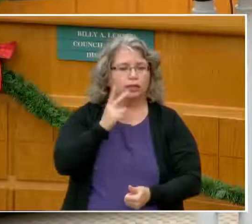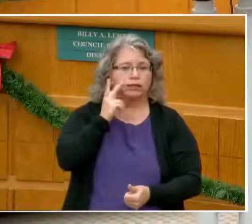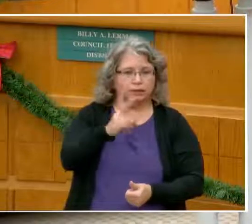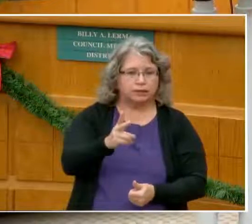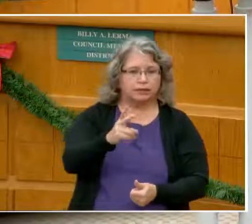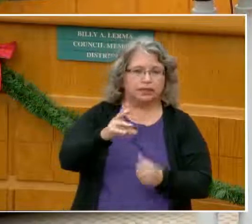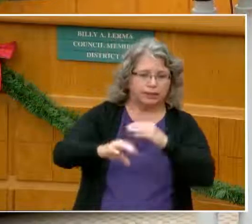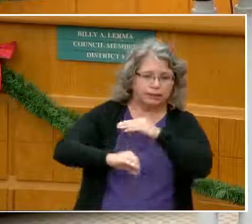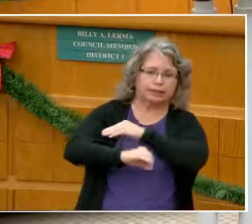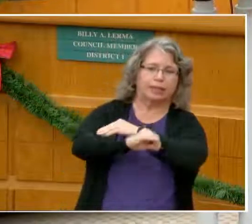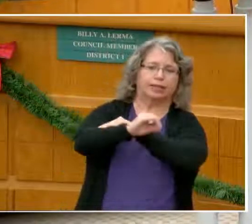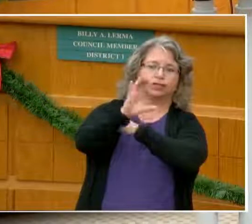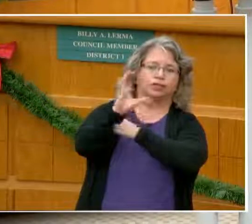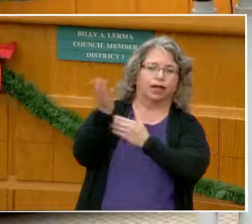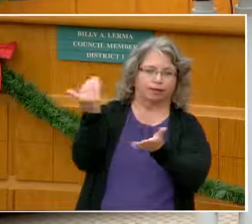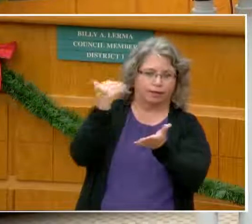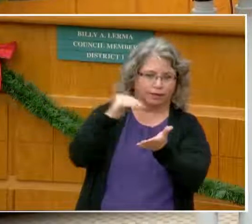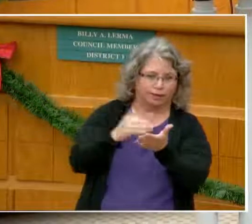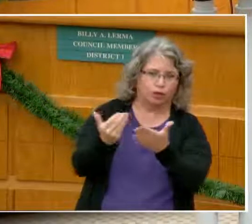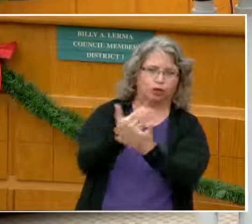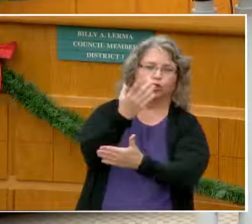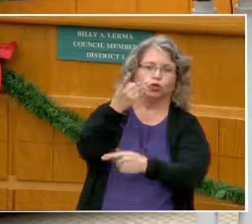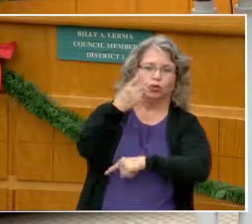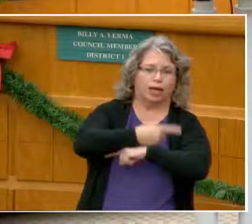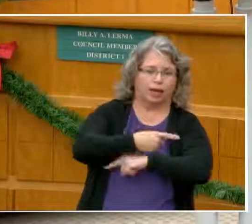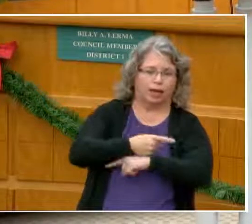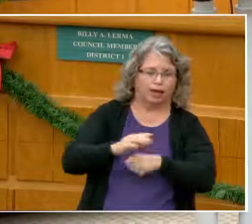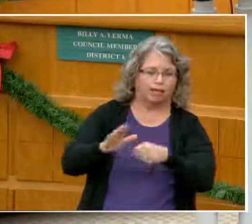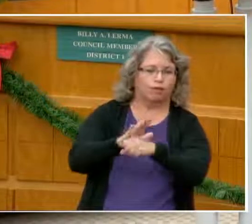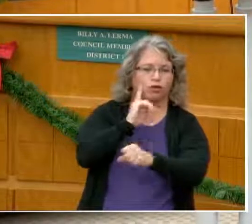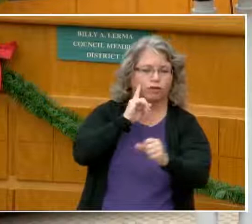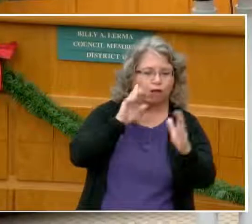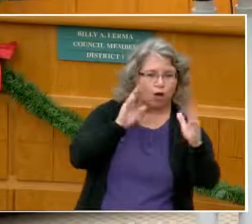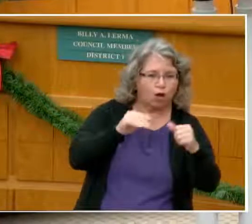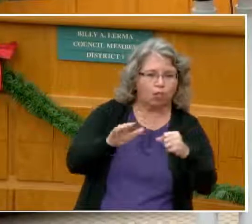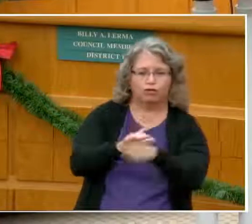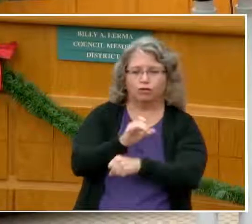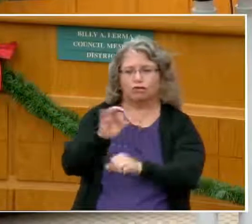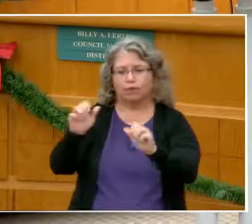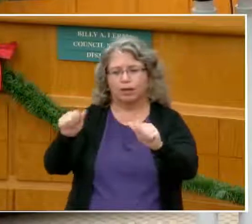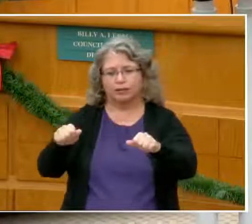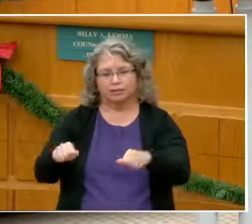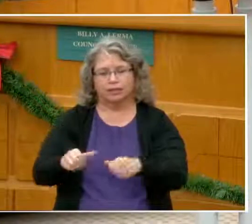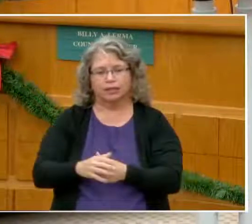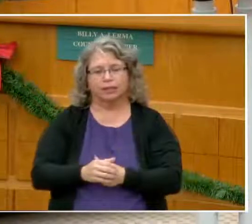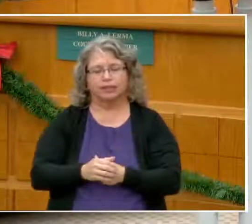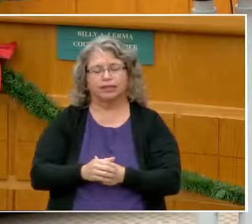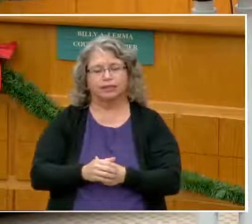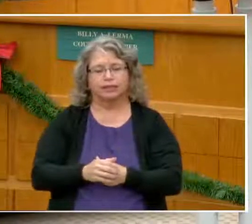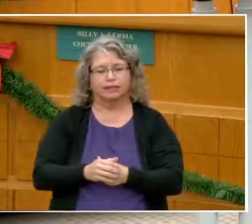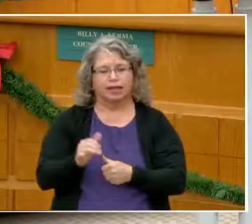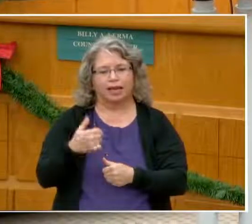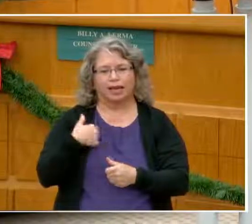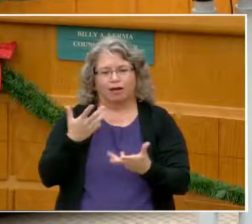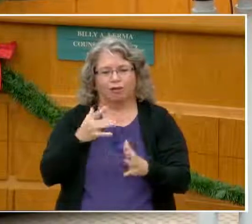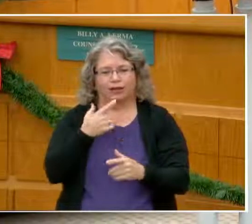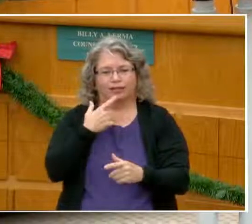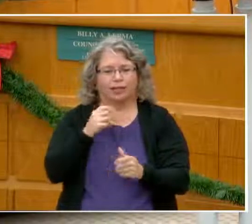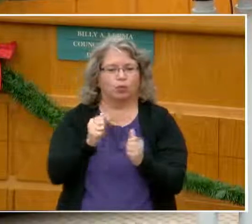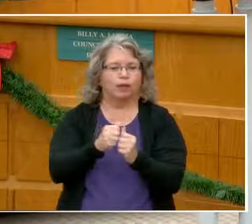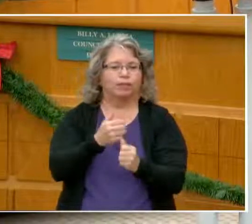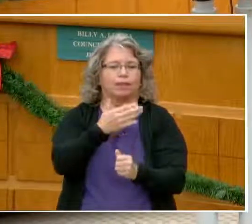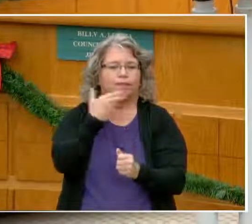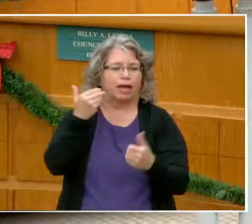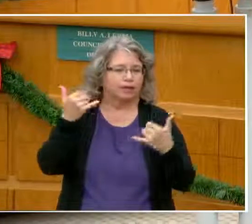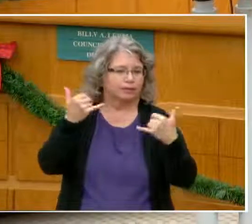of opportunity, full of hope, full of possibility, and as I said earlier, with the best yet to come.